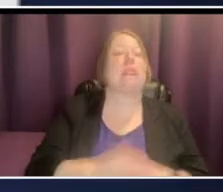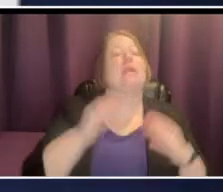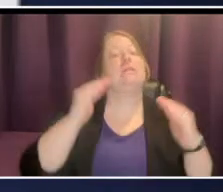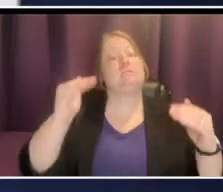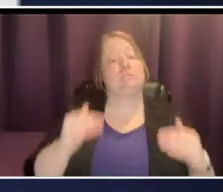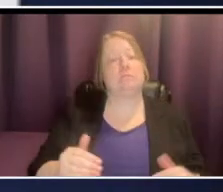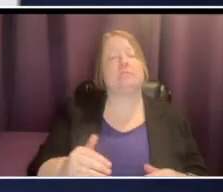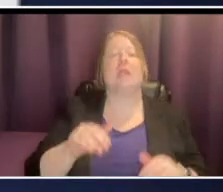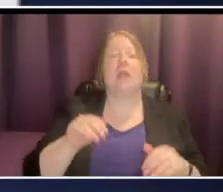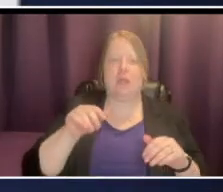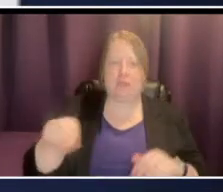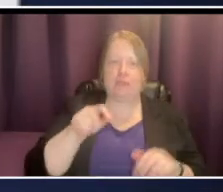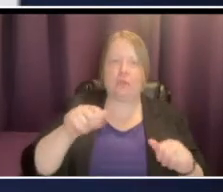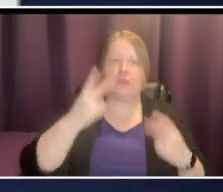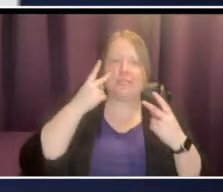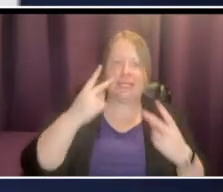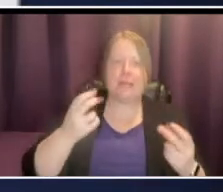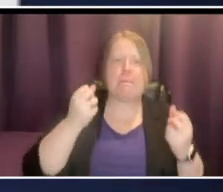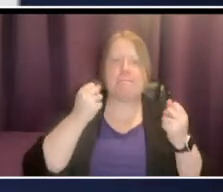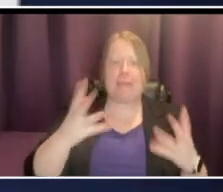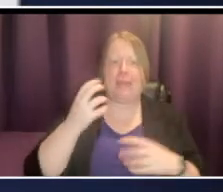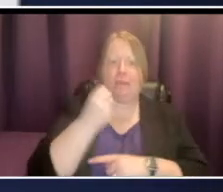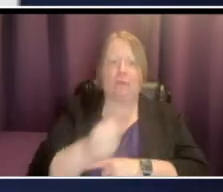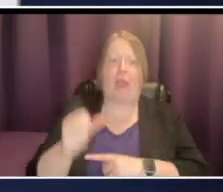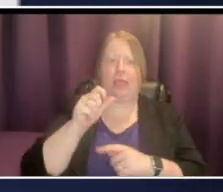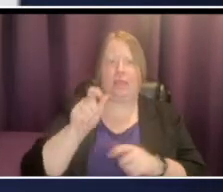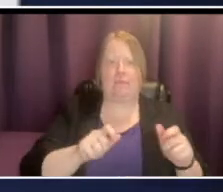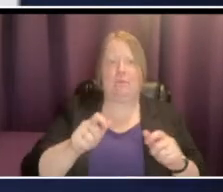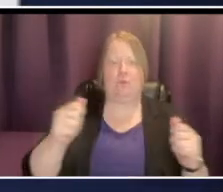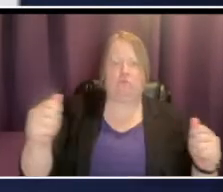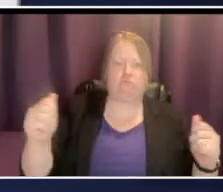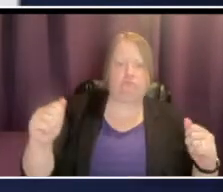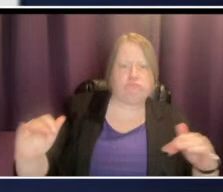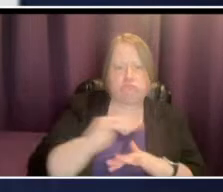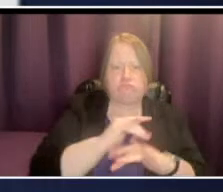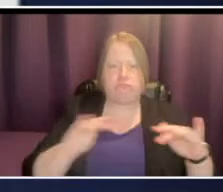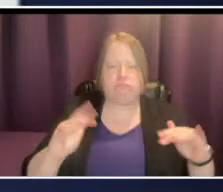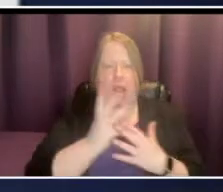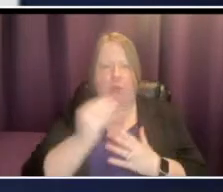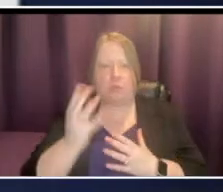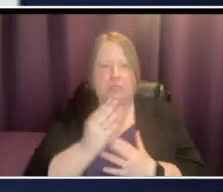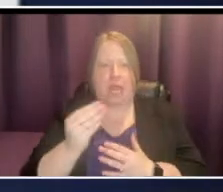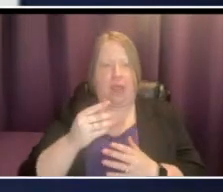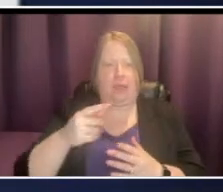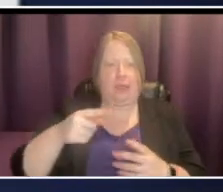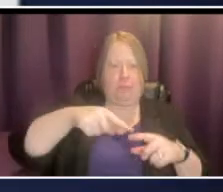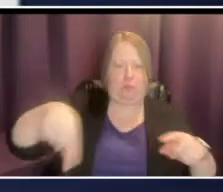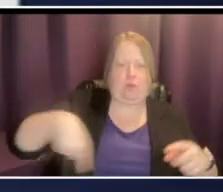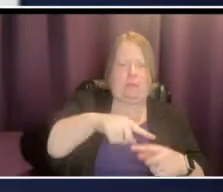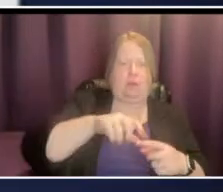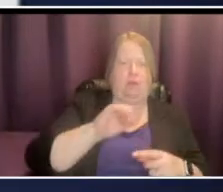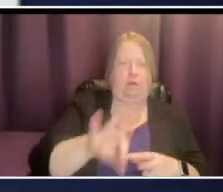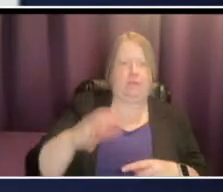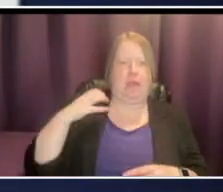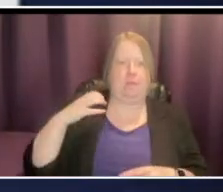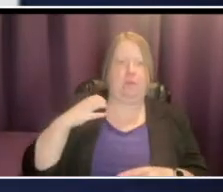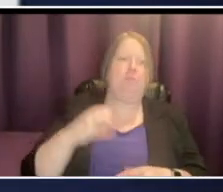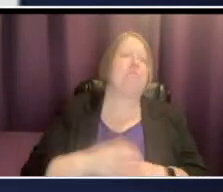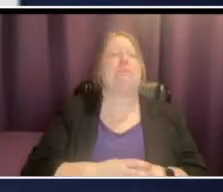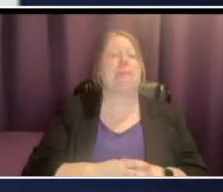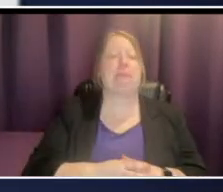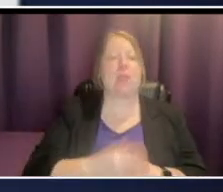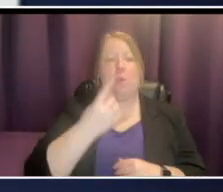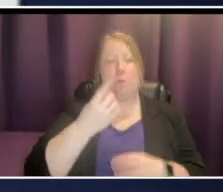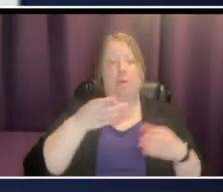assembled outside the security perimeter. One agent emailed, "Possibly because they have stuff that couldn't come